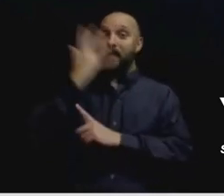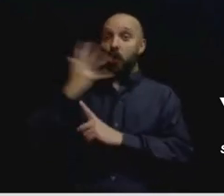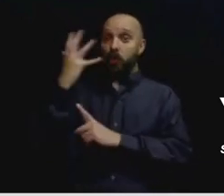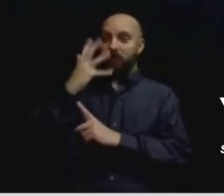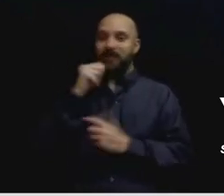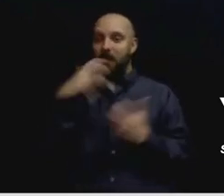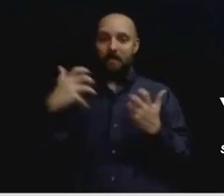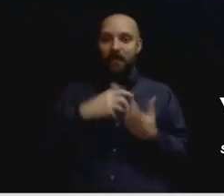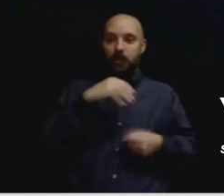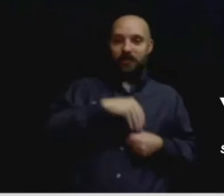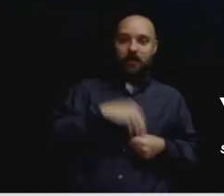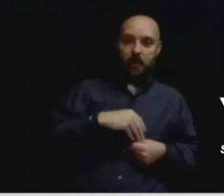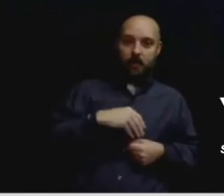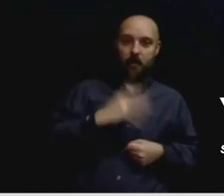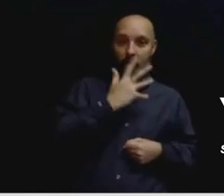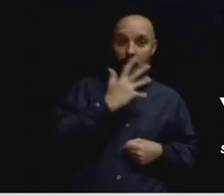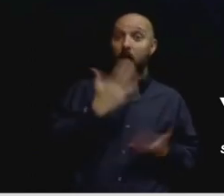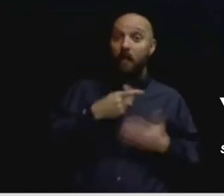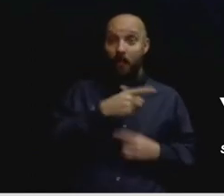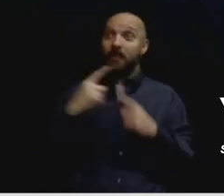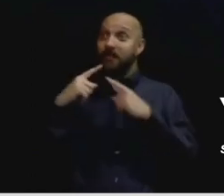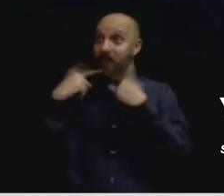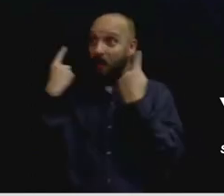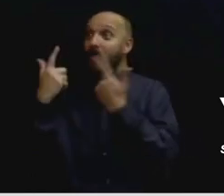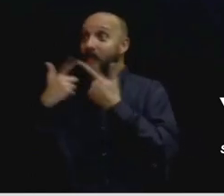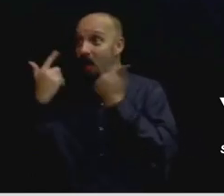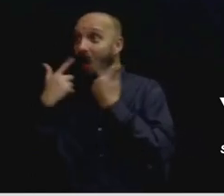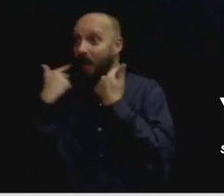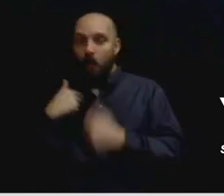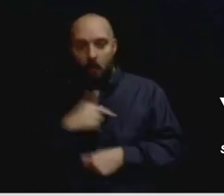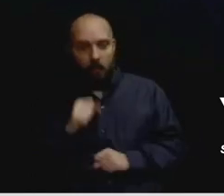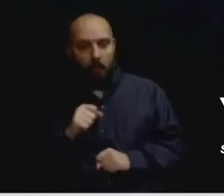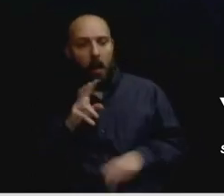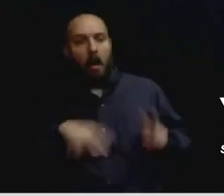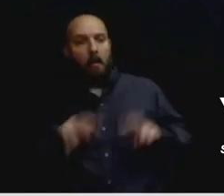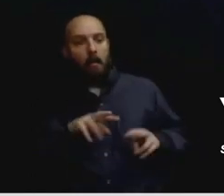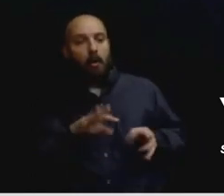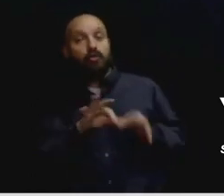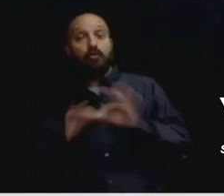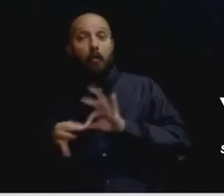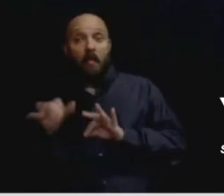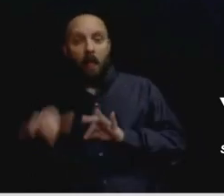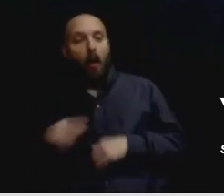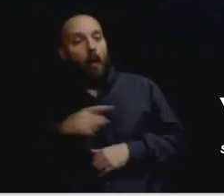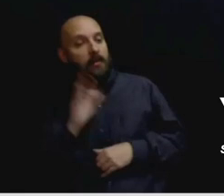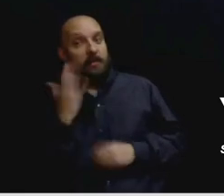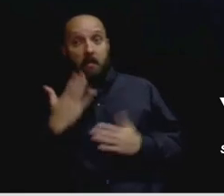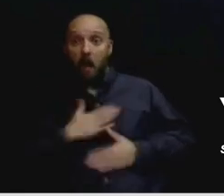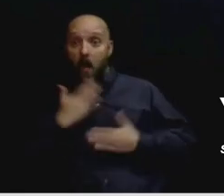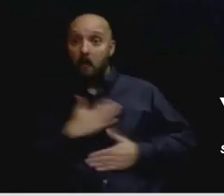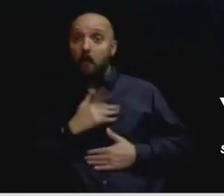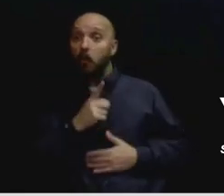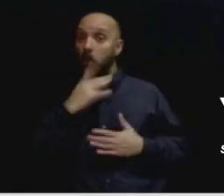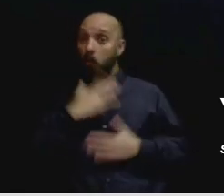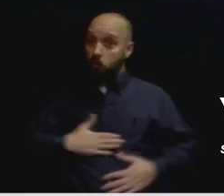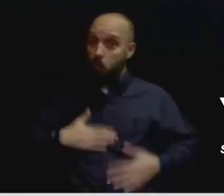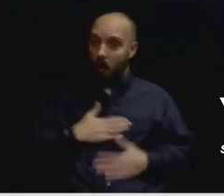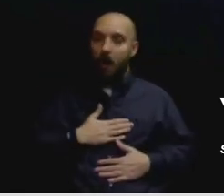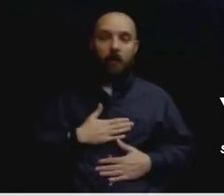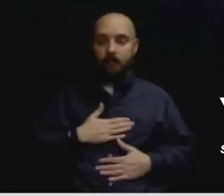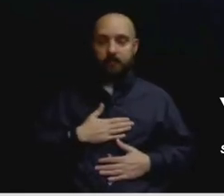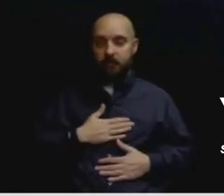for example, they might be smiling and laughing, and we could take that or interpret that to mean that they're happy, they're enjoying this, but it could